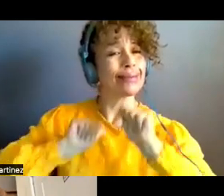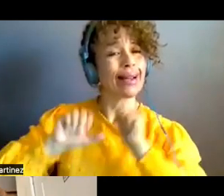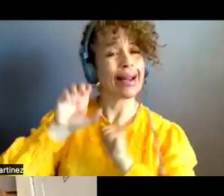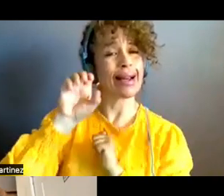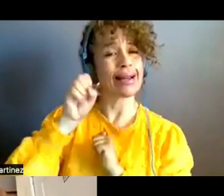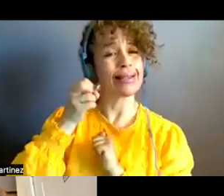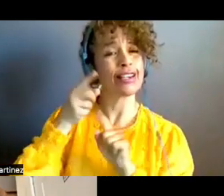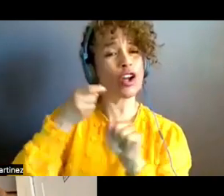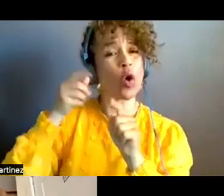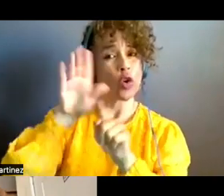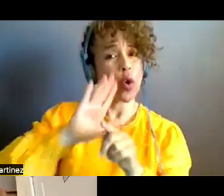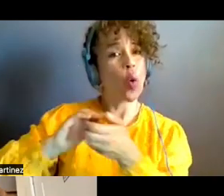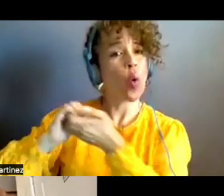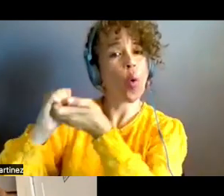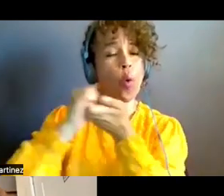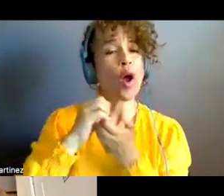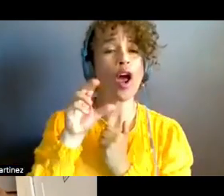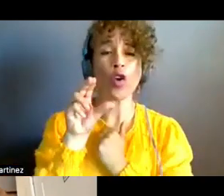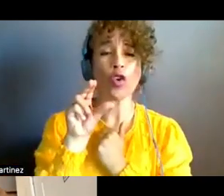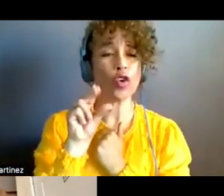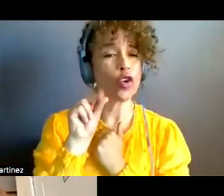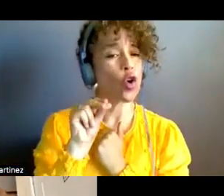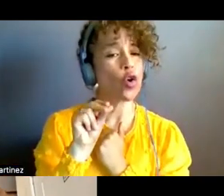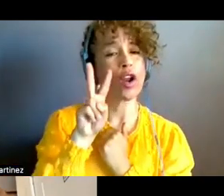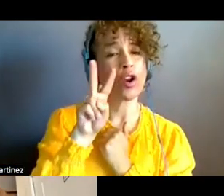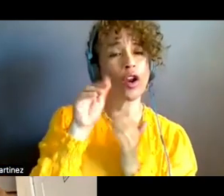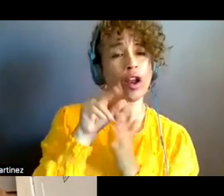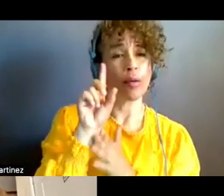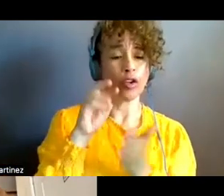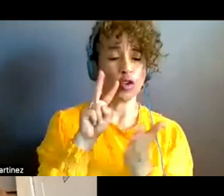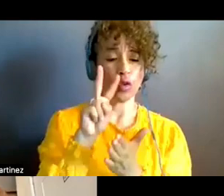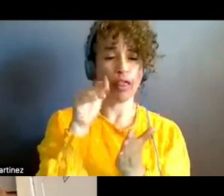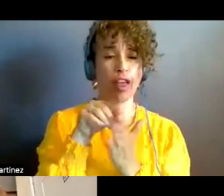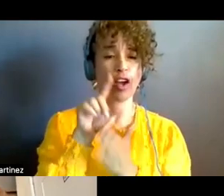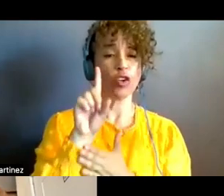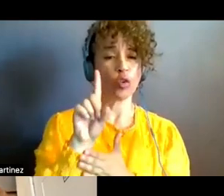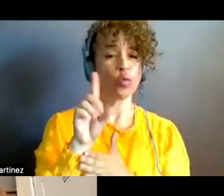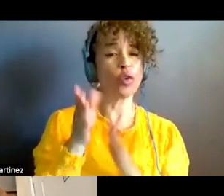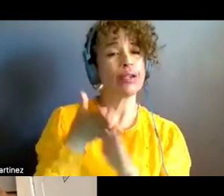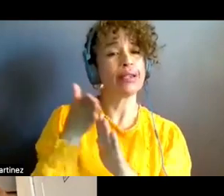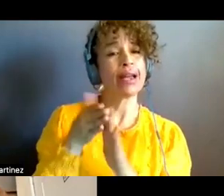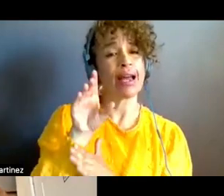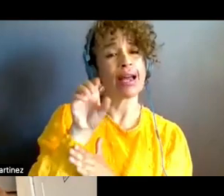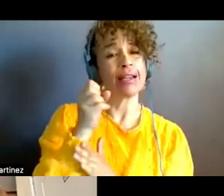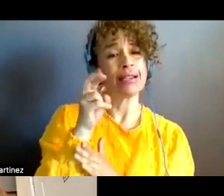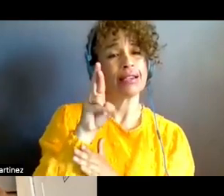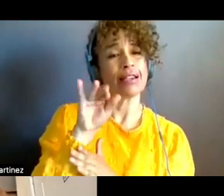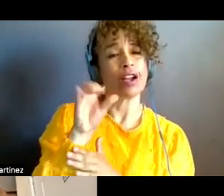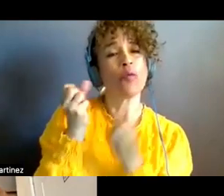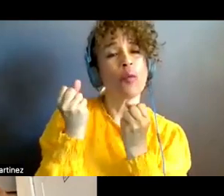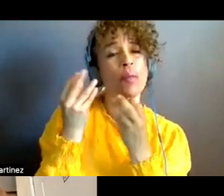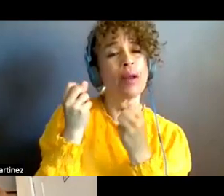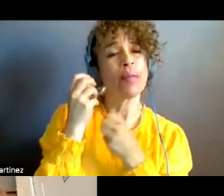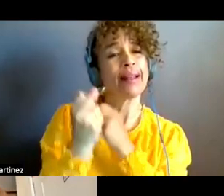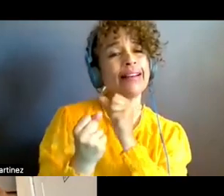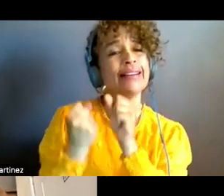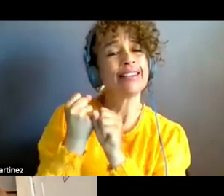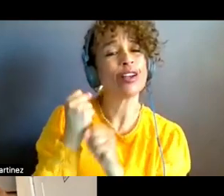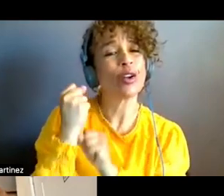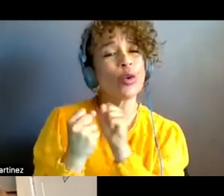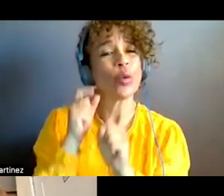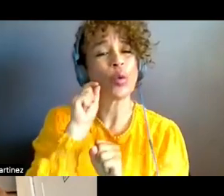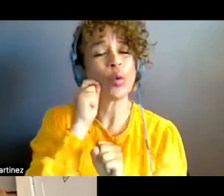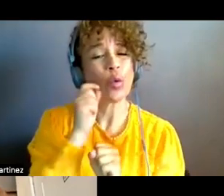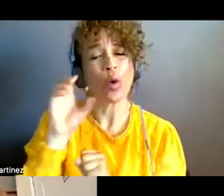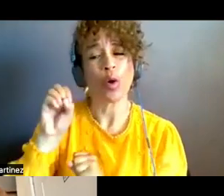your collaborations? No, that started back in 2001. So we've been running that series for many, many years. Cool. But